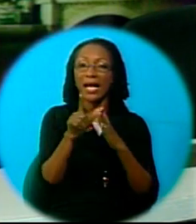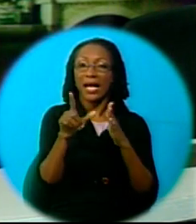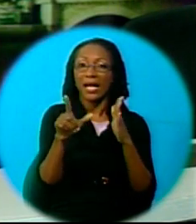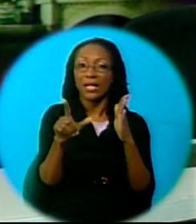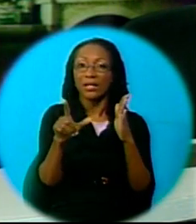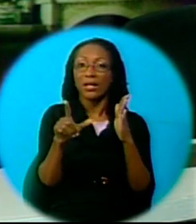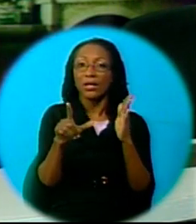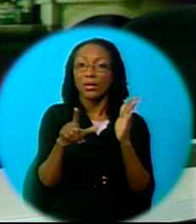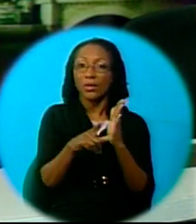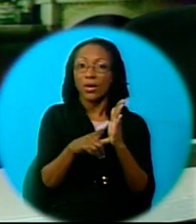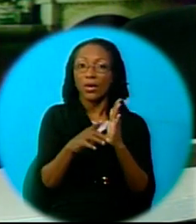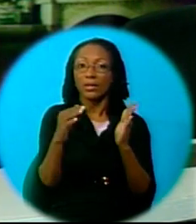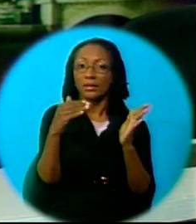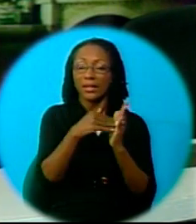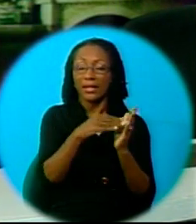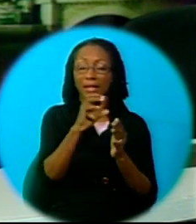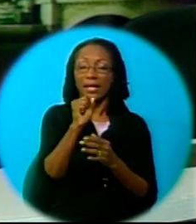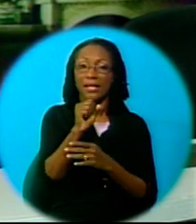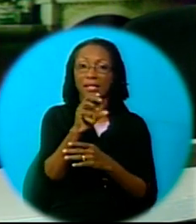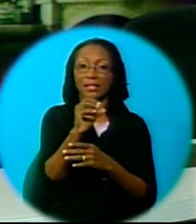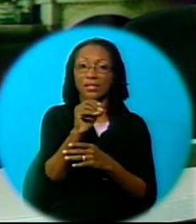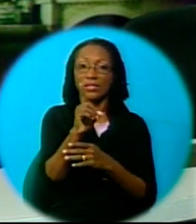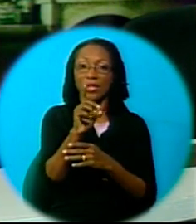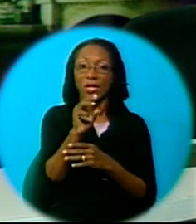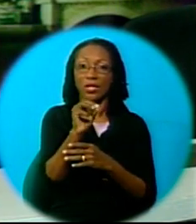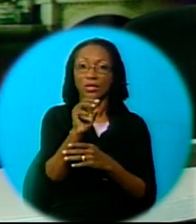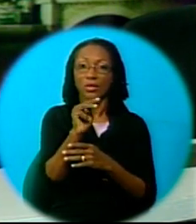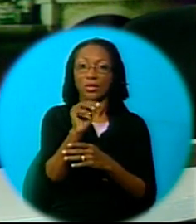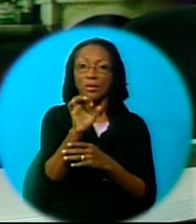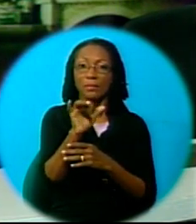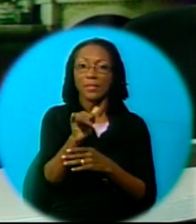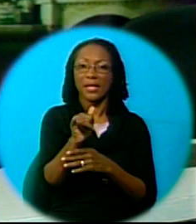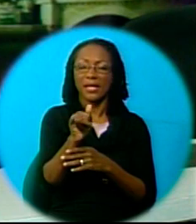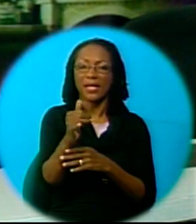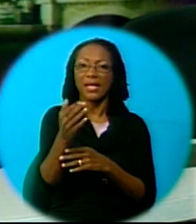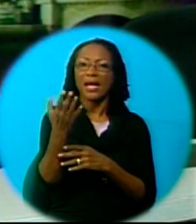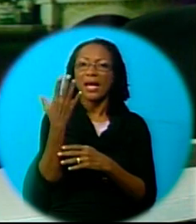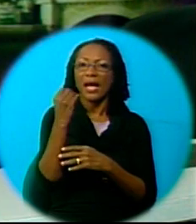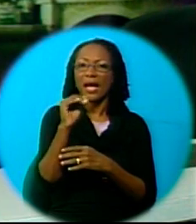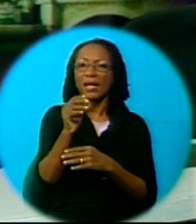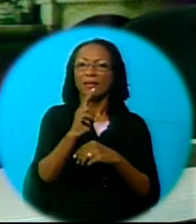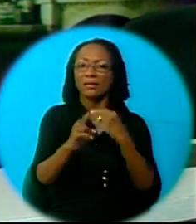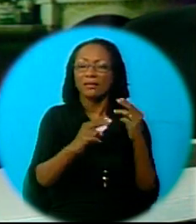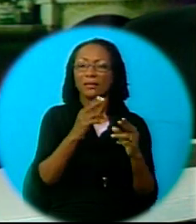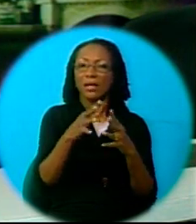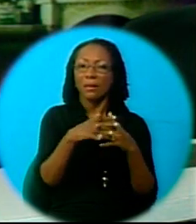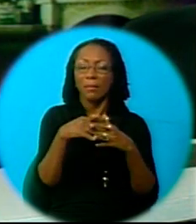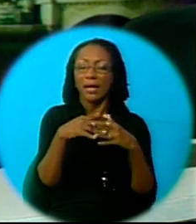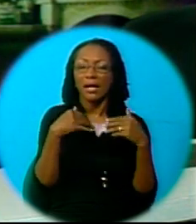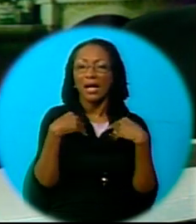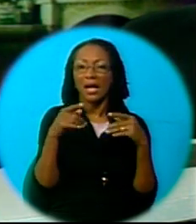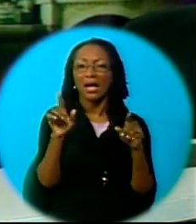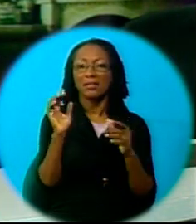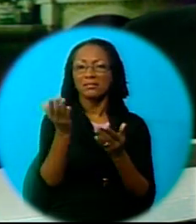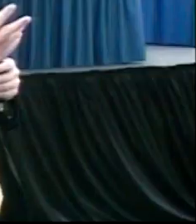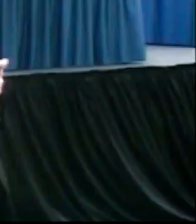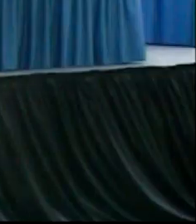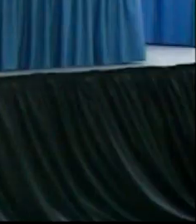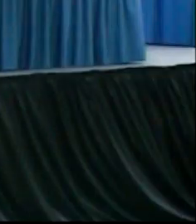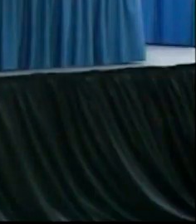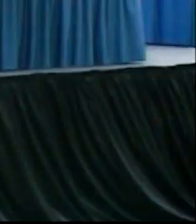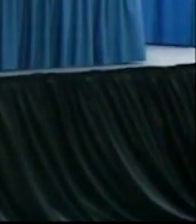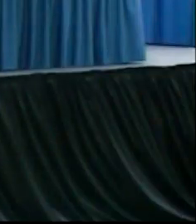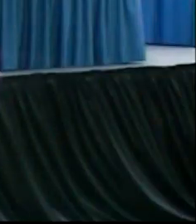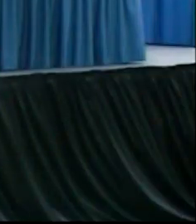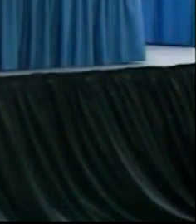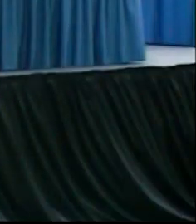enforced. He also points out that it wasn't that long ago when the United States had similar laws. And though I know you